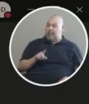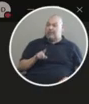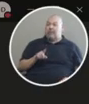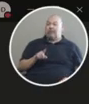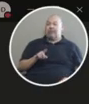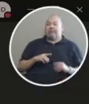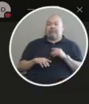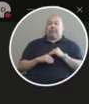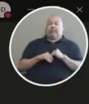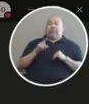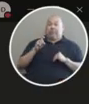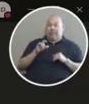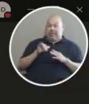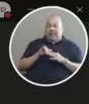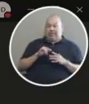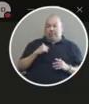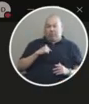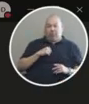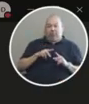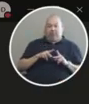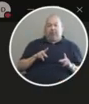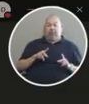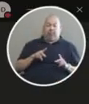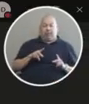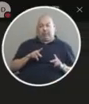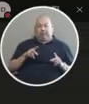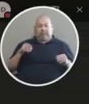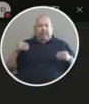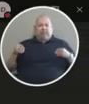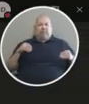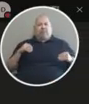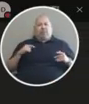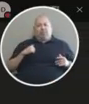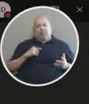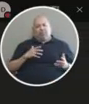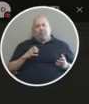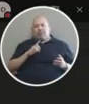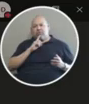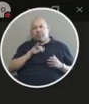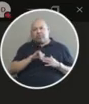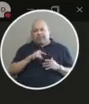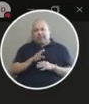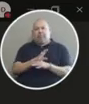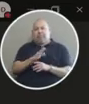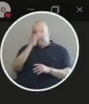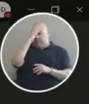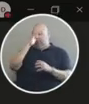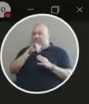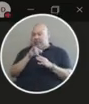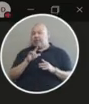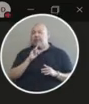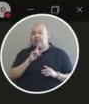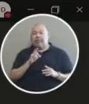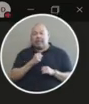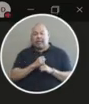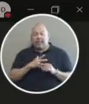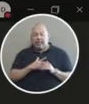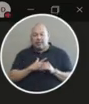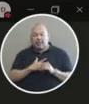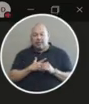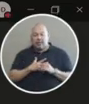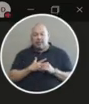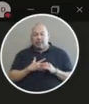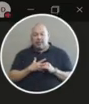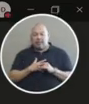there's additional need, that we're very fluid, and we want to make sure the businesses know that if they didn't get support